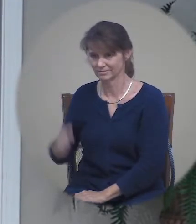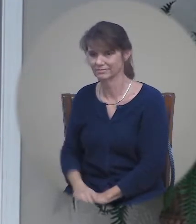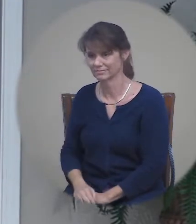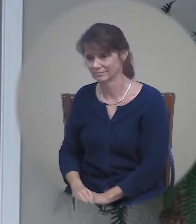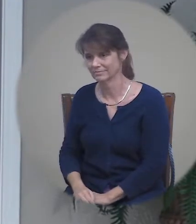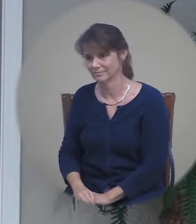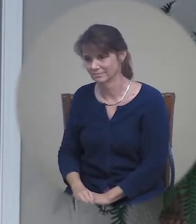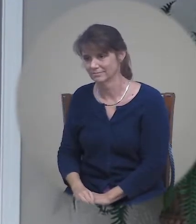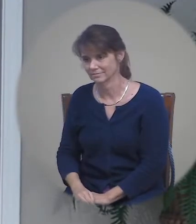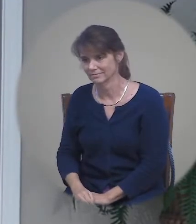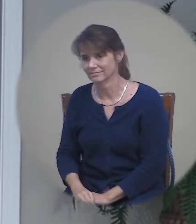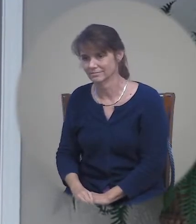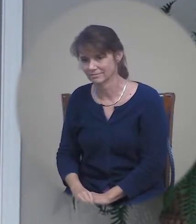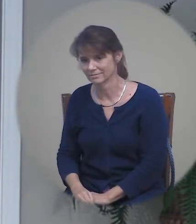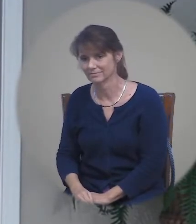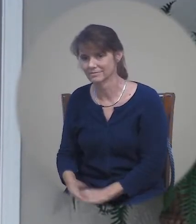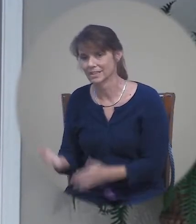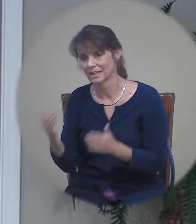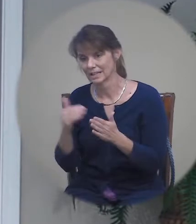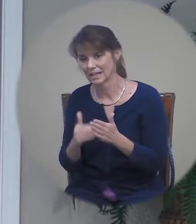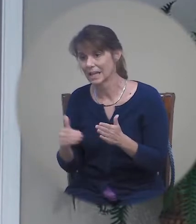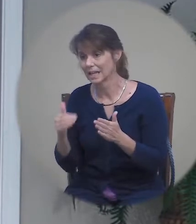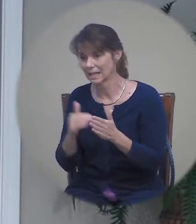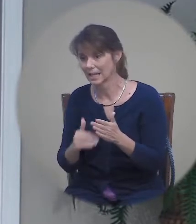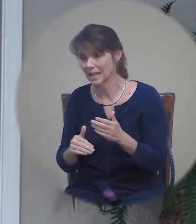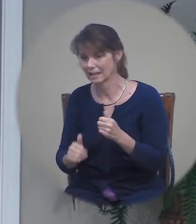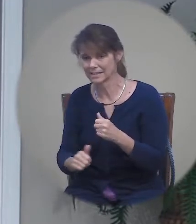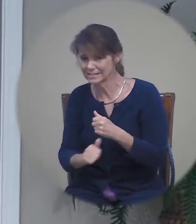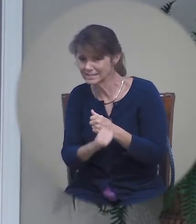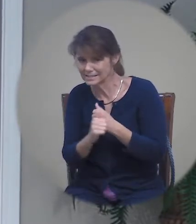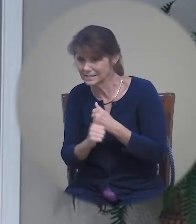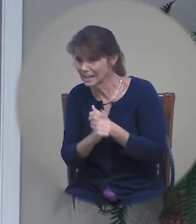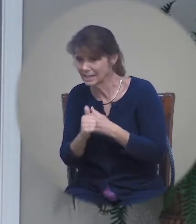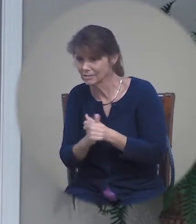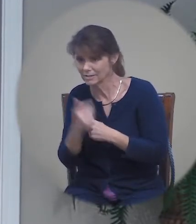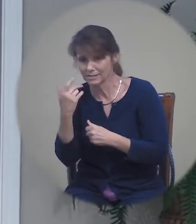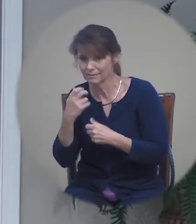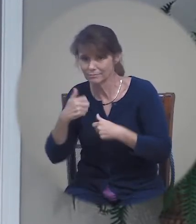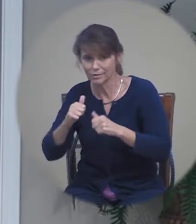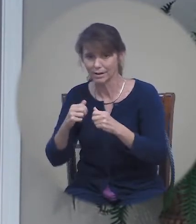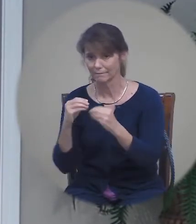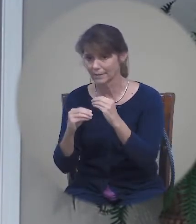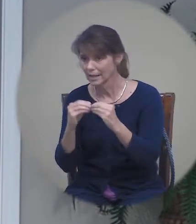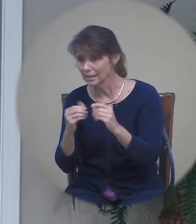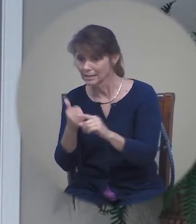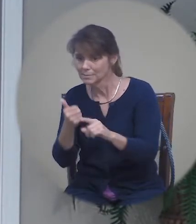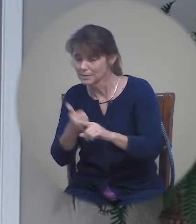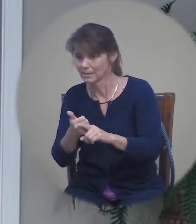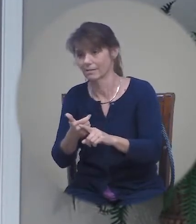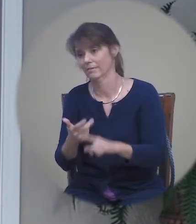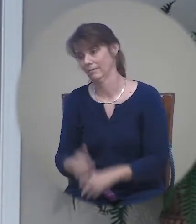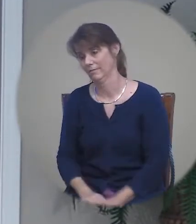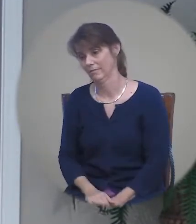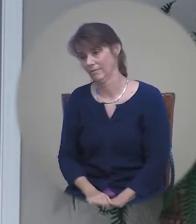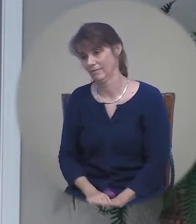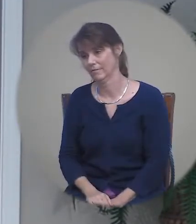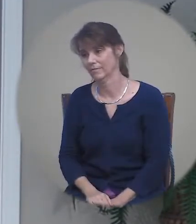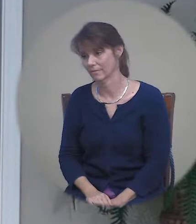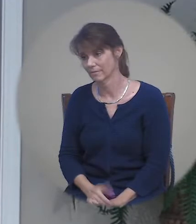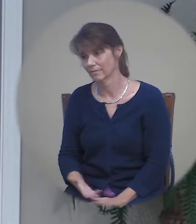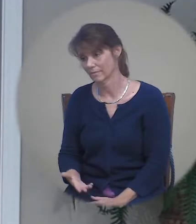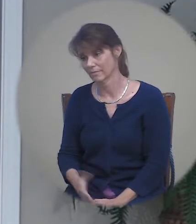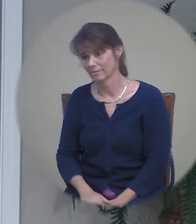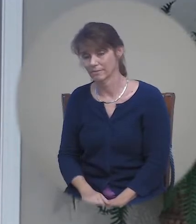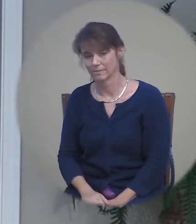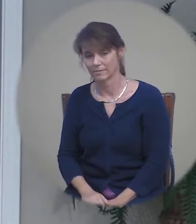that over and over again, putting himself in harm's way, and it harmed himself and descendants after him. But that's a great point,